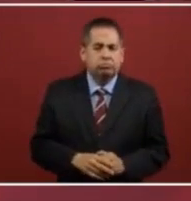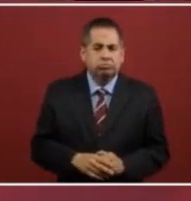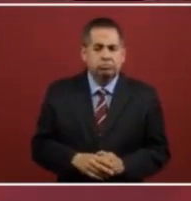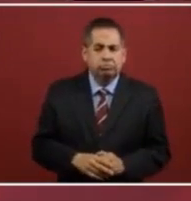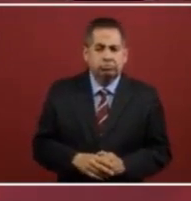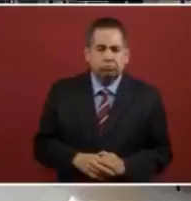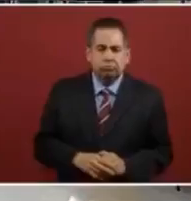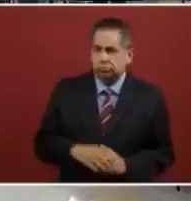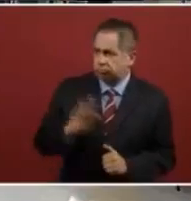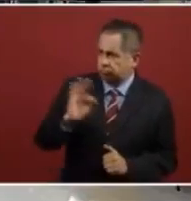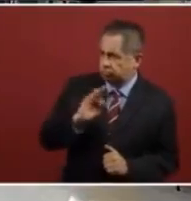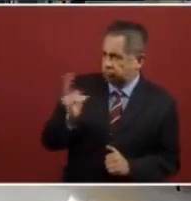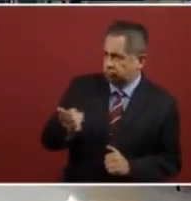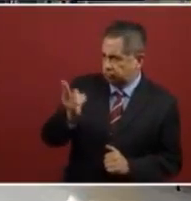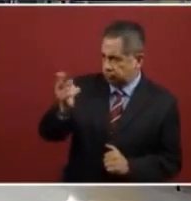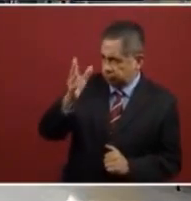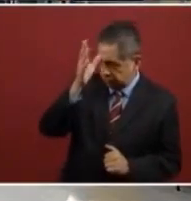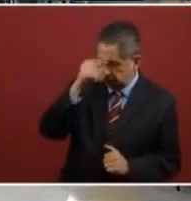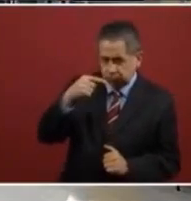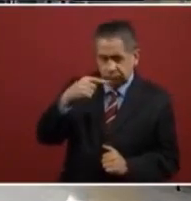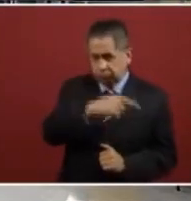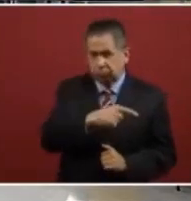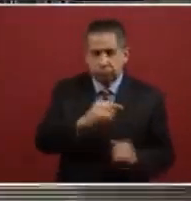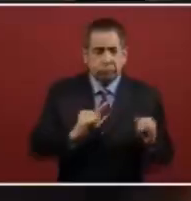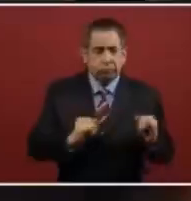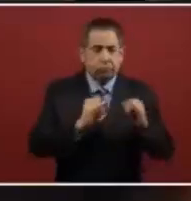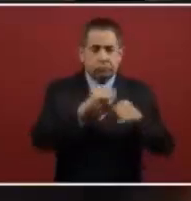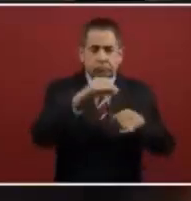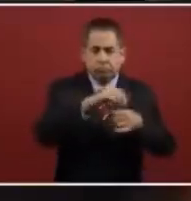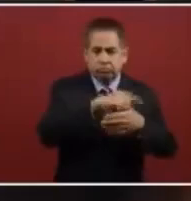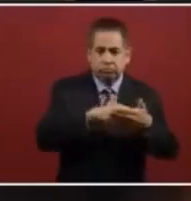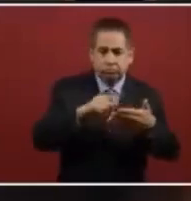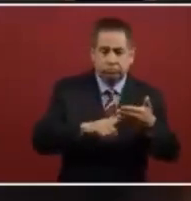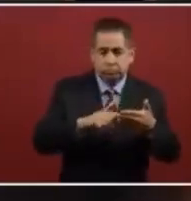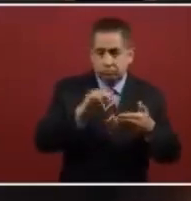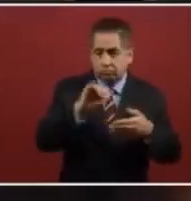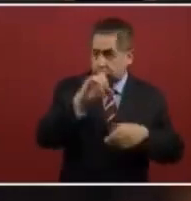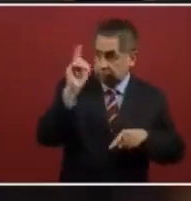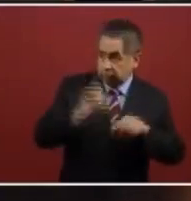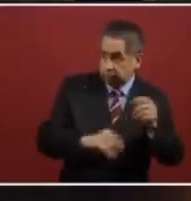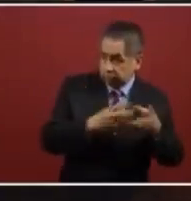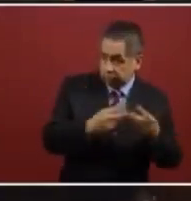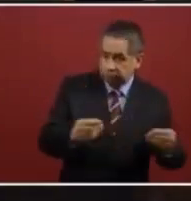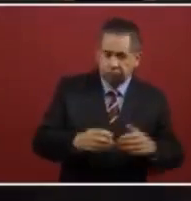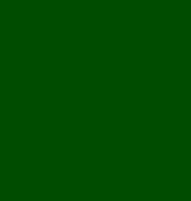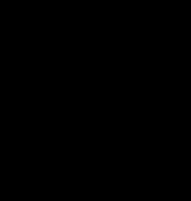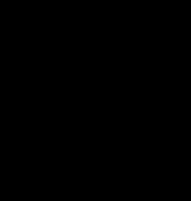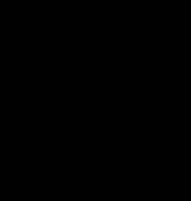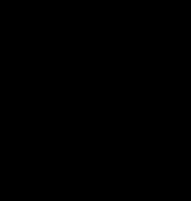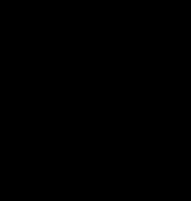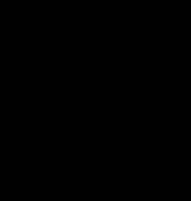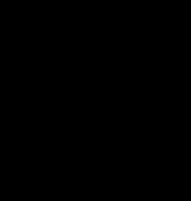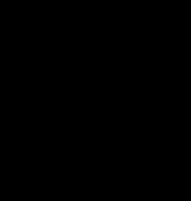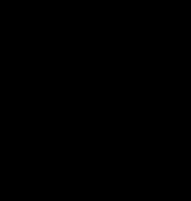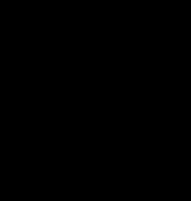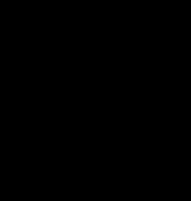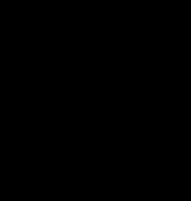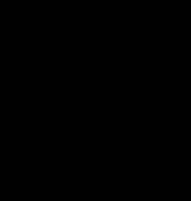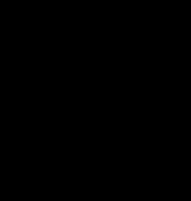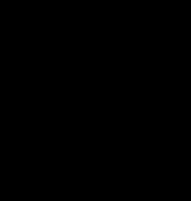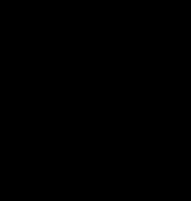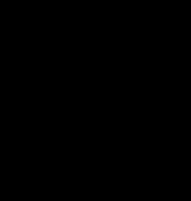con que se desaparecieran los OPLES, los organismos. Que se So she's busque asking